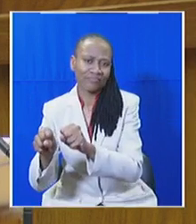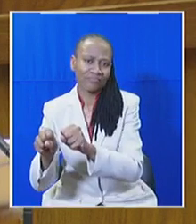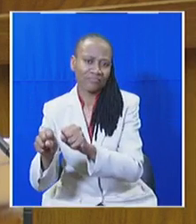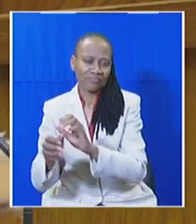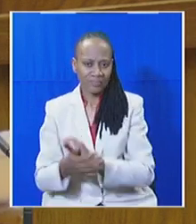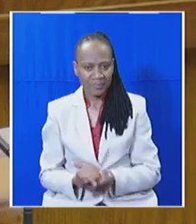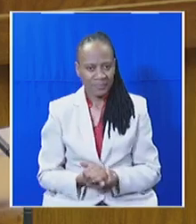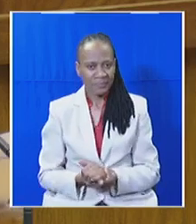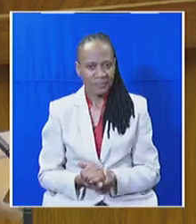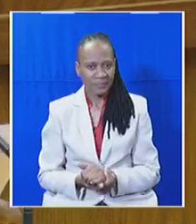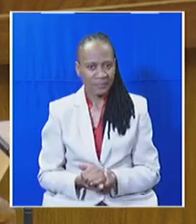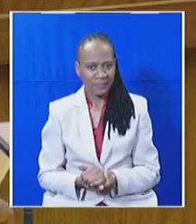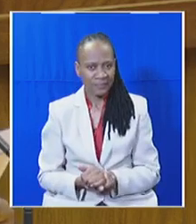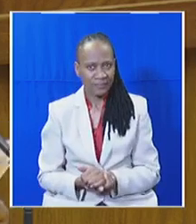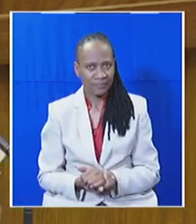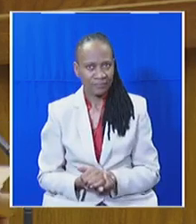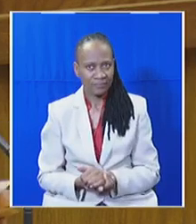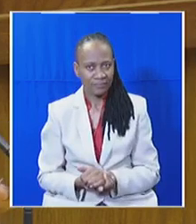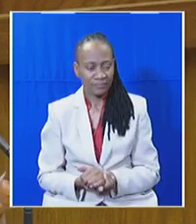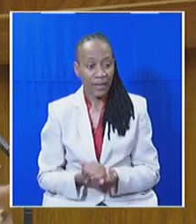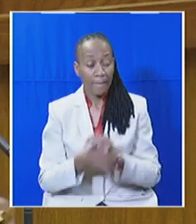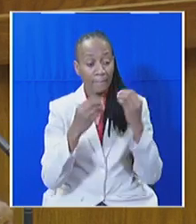domiciled in South Africa.